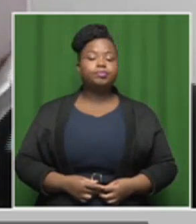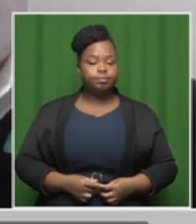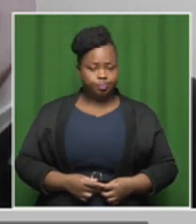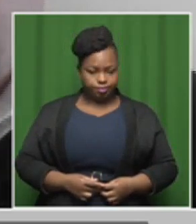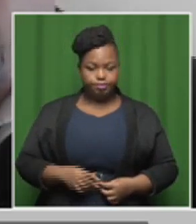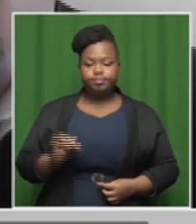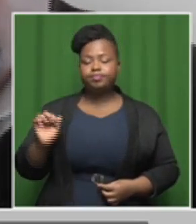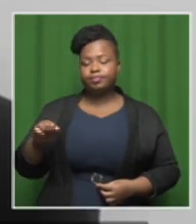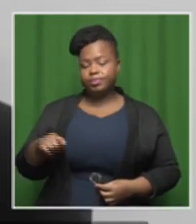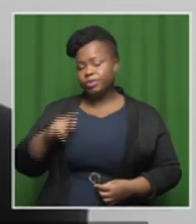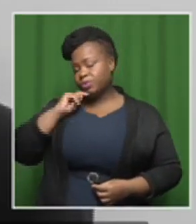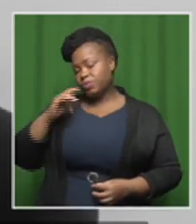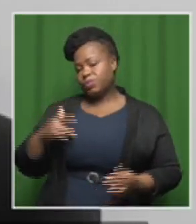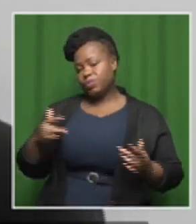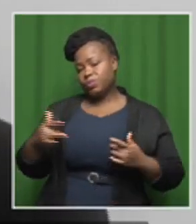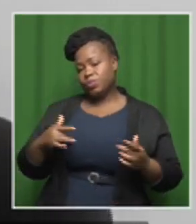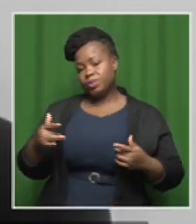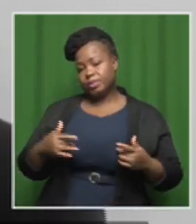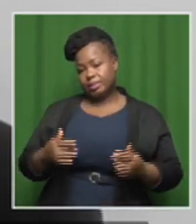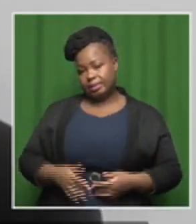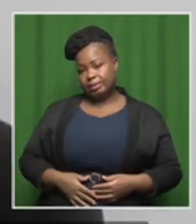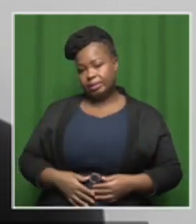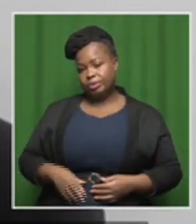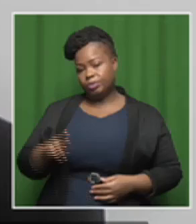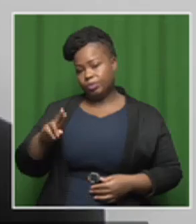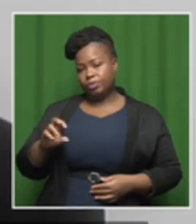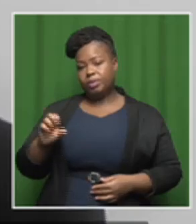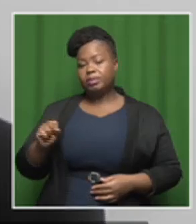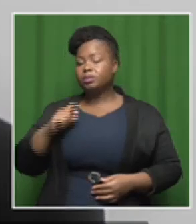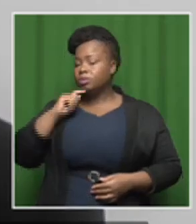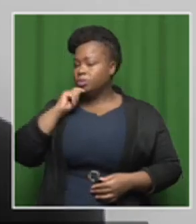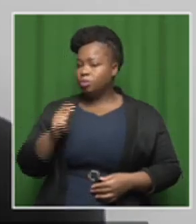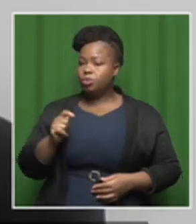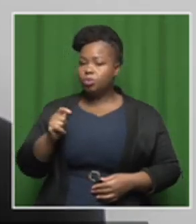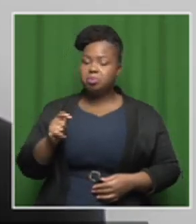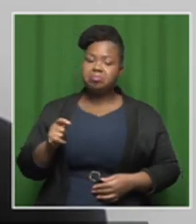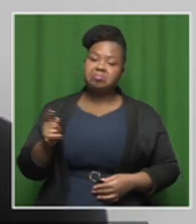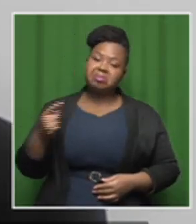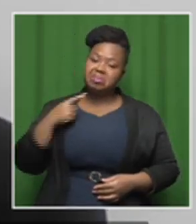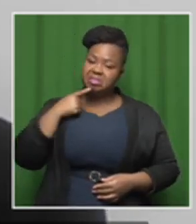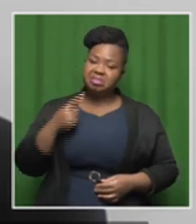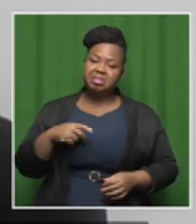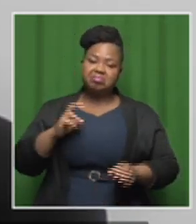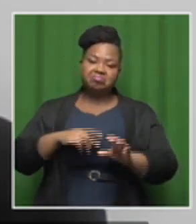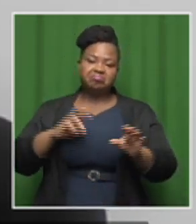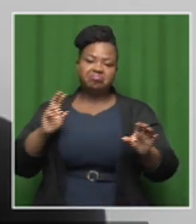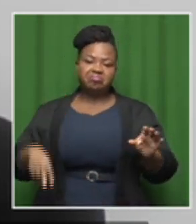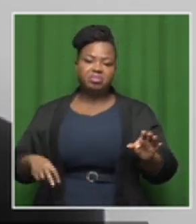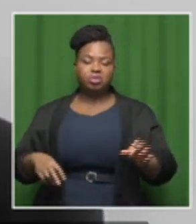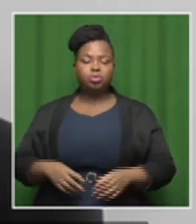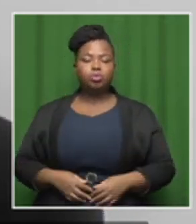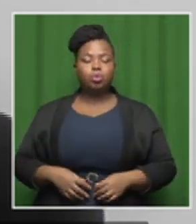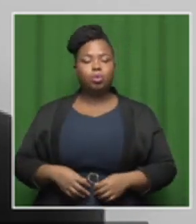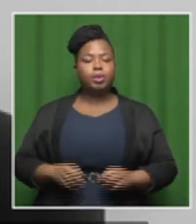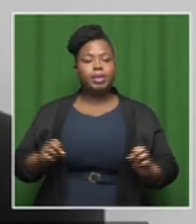Yeah, very worrying. The US has indeed given notice of pulling out of the Paris Climate